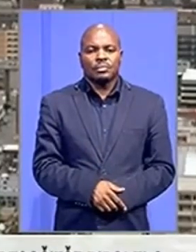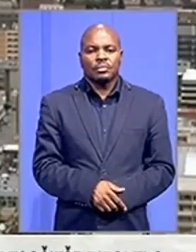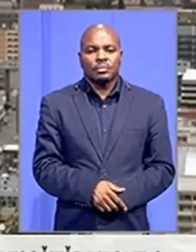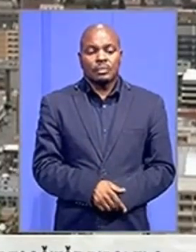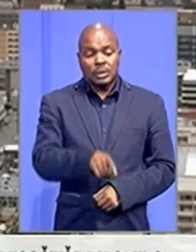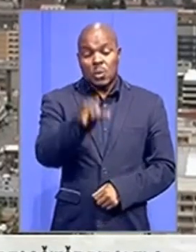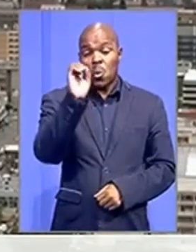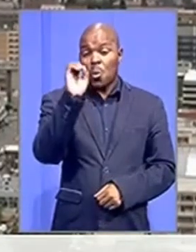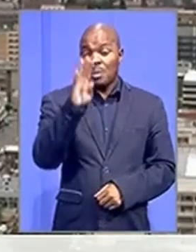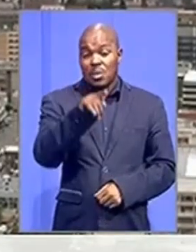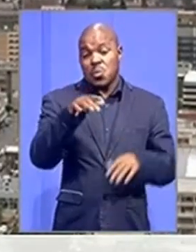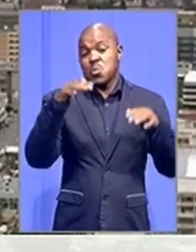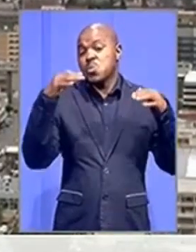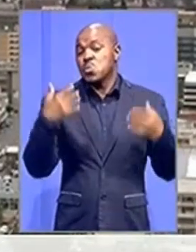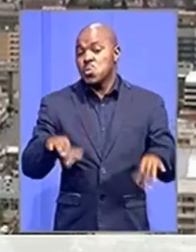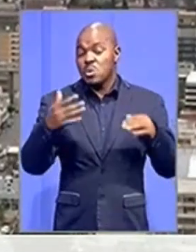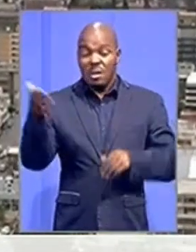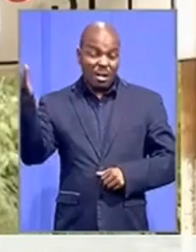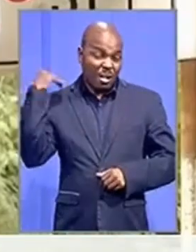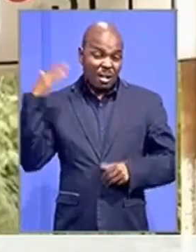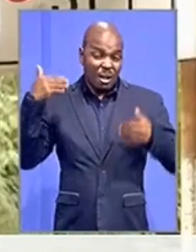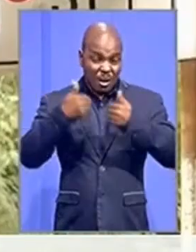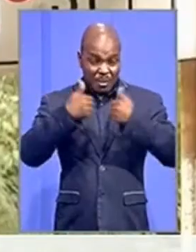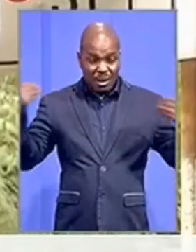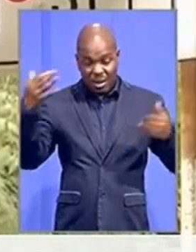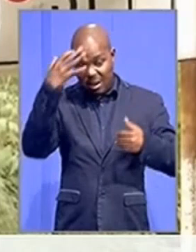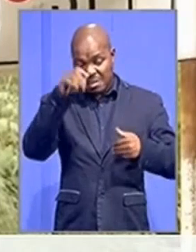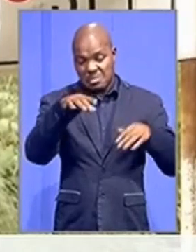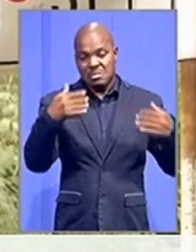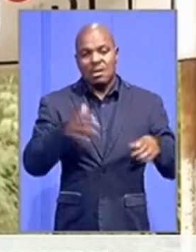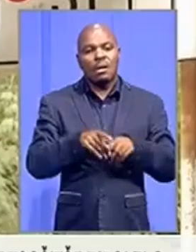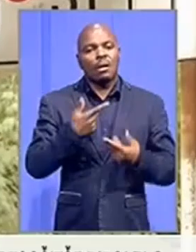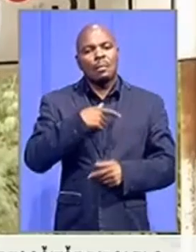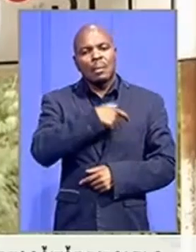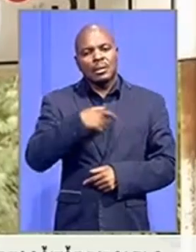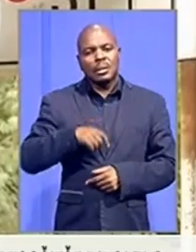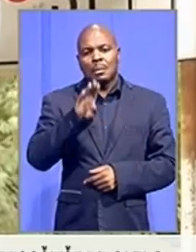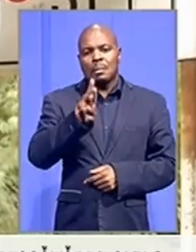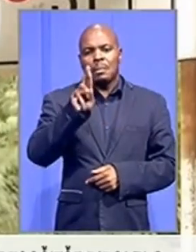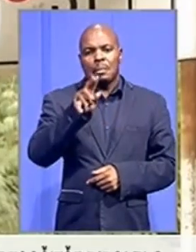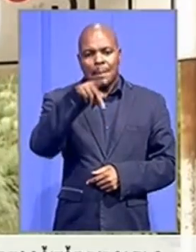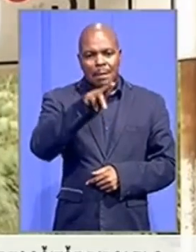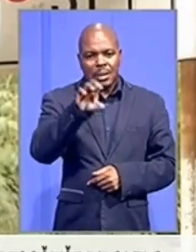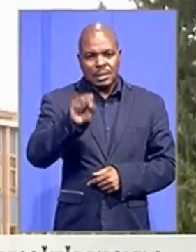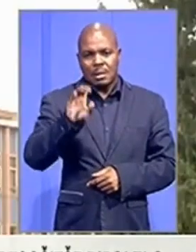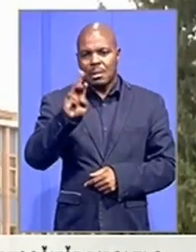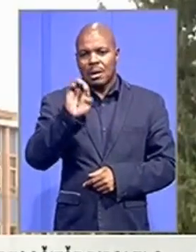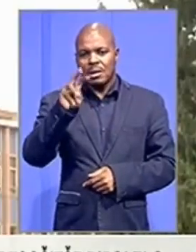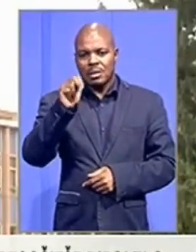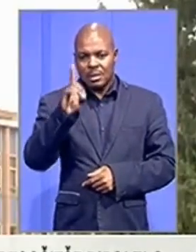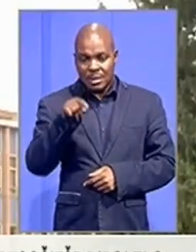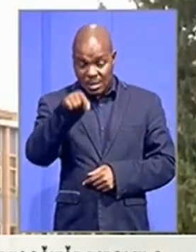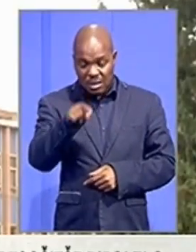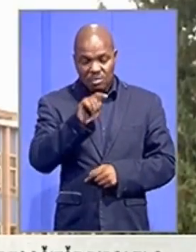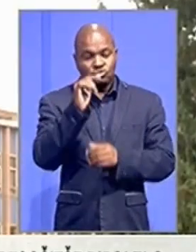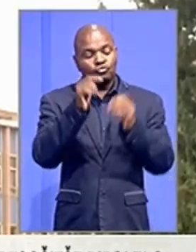Bloemfontein e na le histori ya go nona ya mmuso wa kgatelelo. Mmila wa President Brand ke fao bontši bja dihladieme di beilwe go gona.